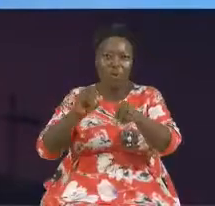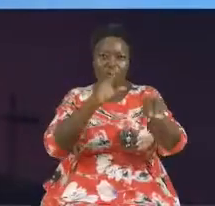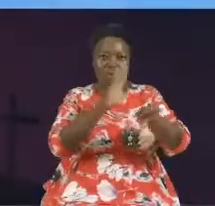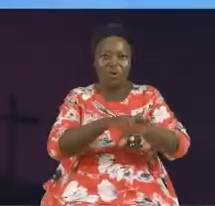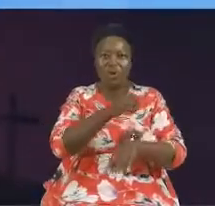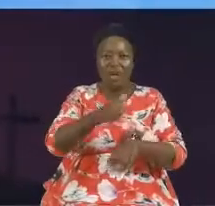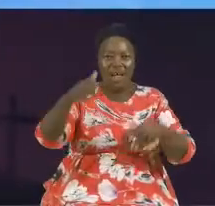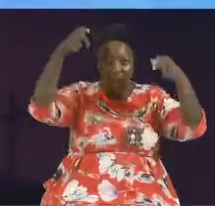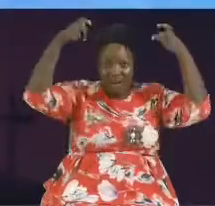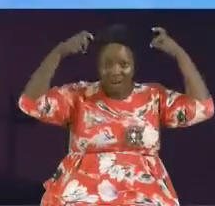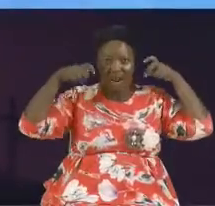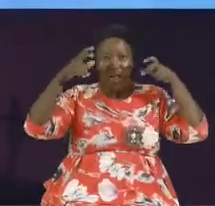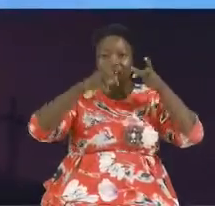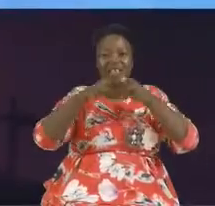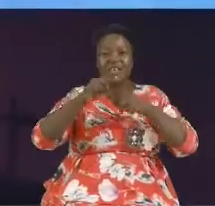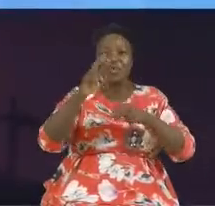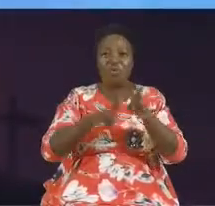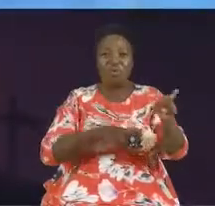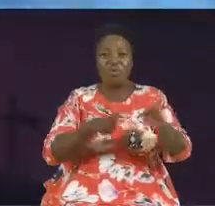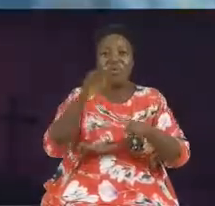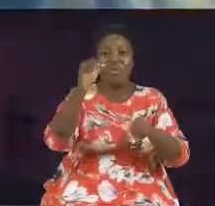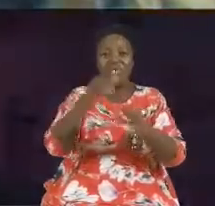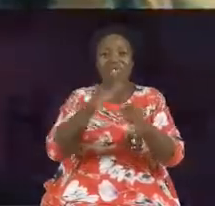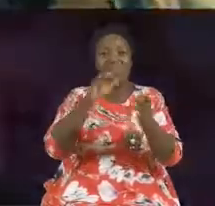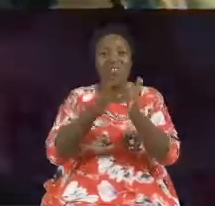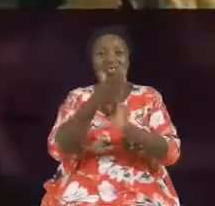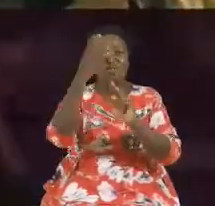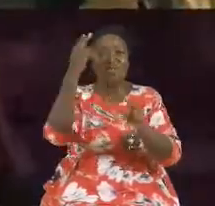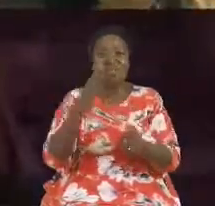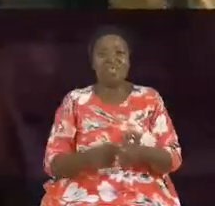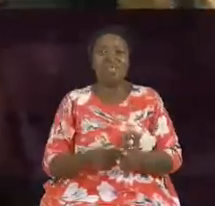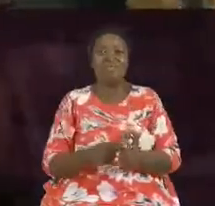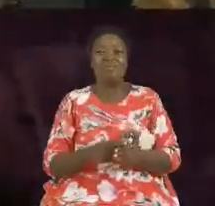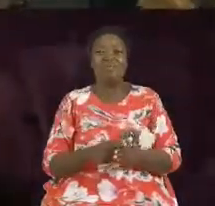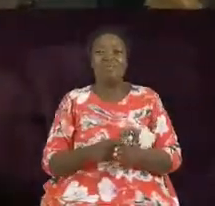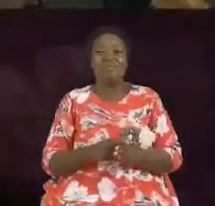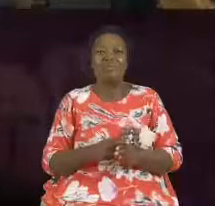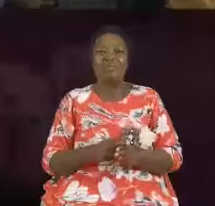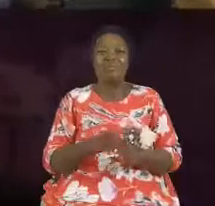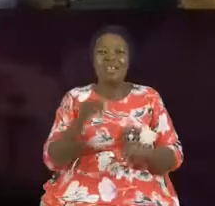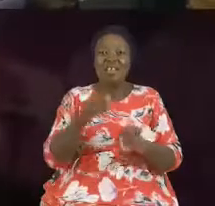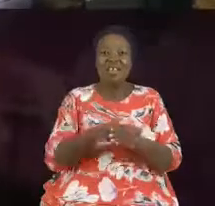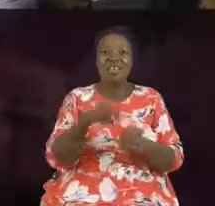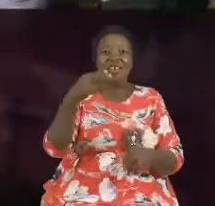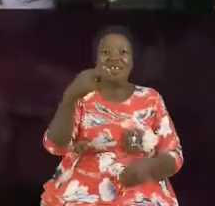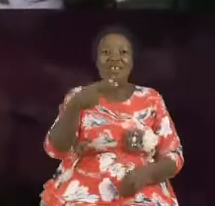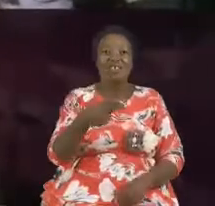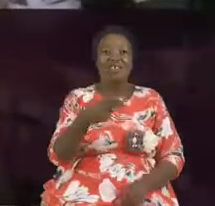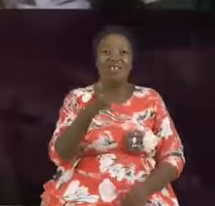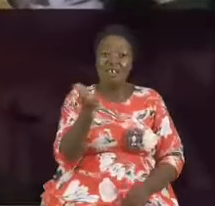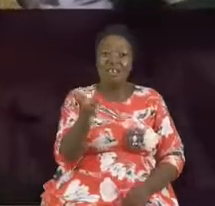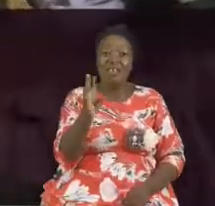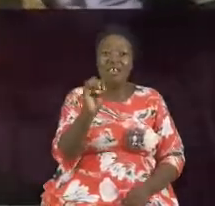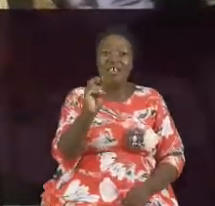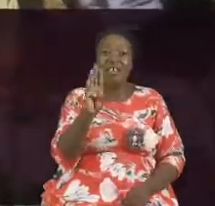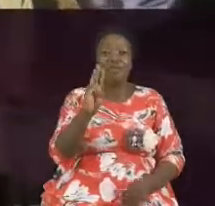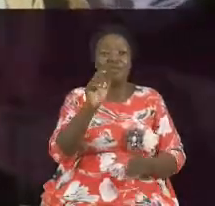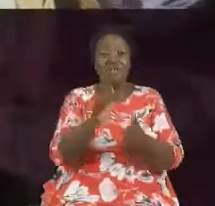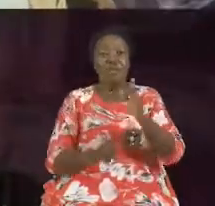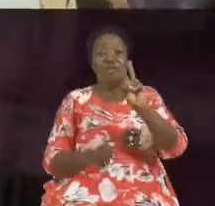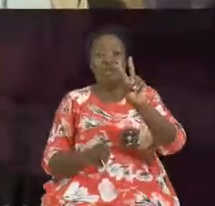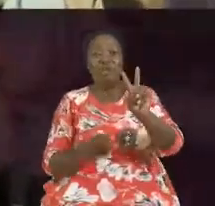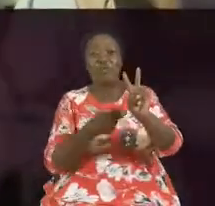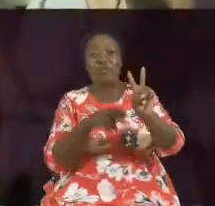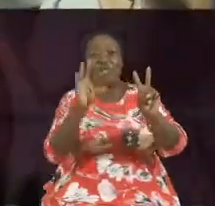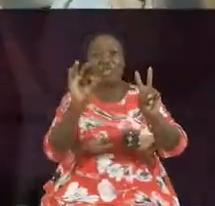with Christ, you will wear a crown and you will reign in Jesus' name. Now look